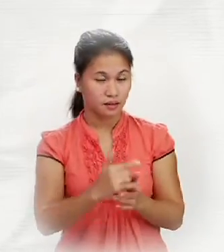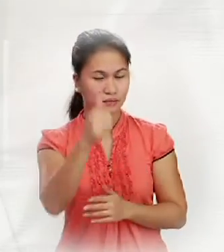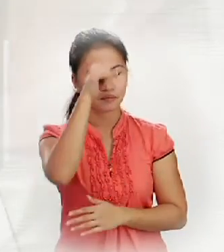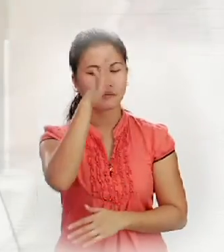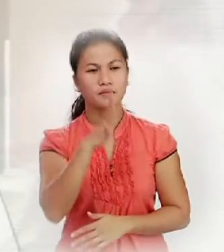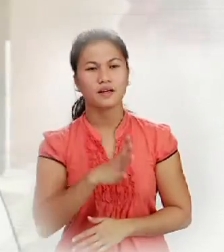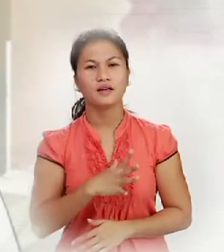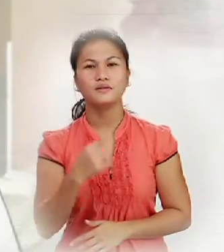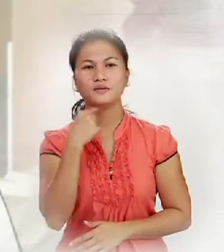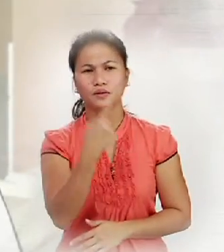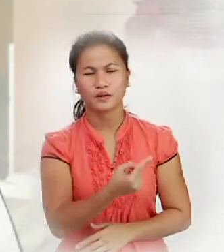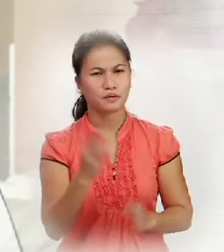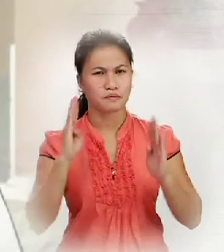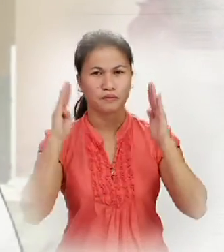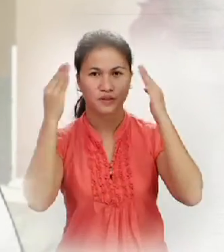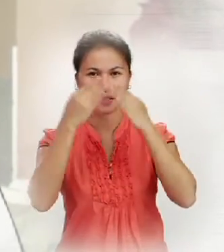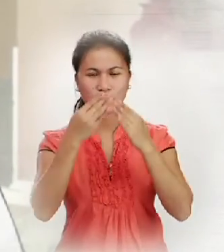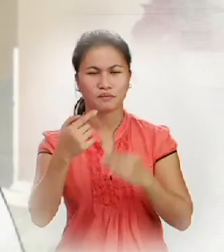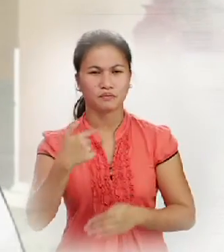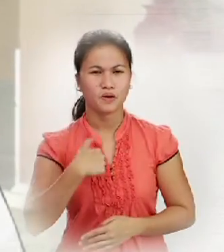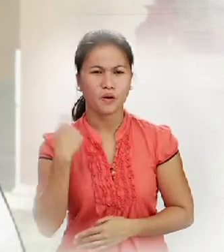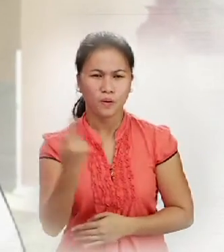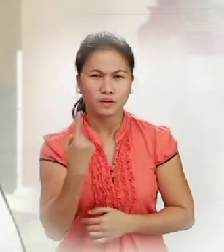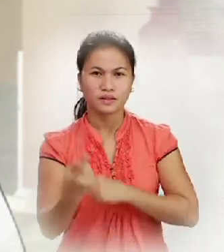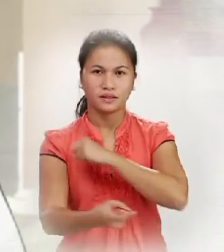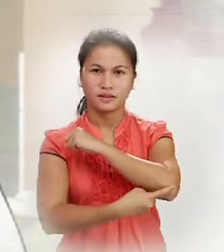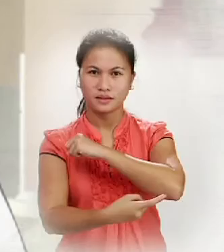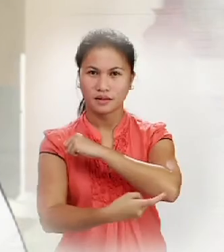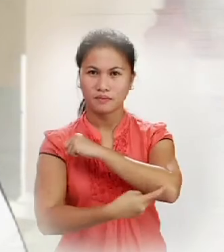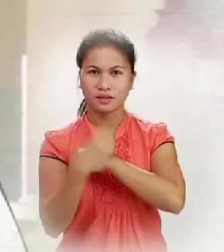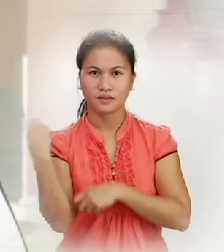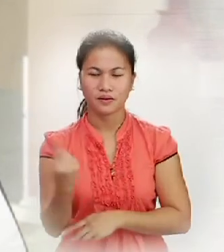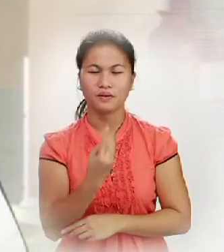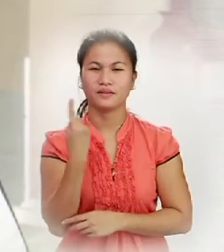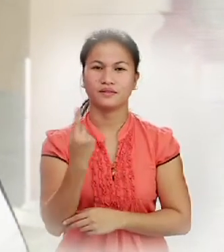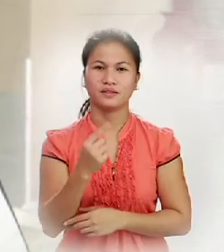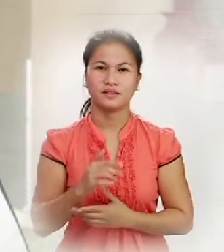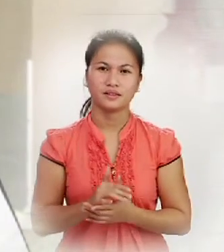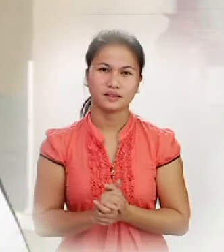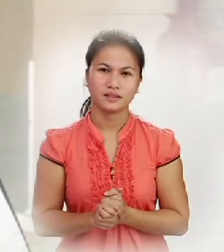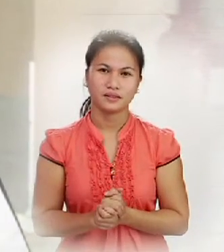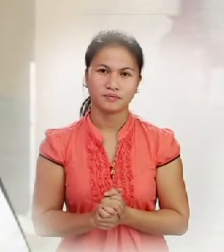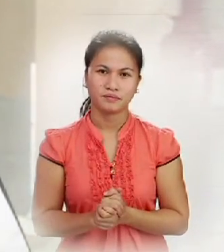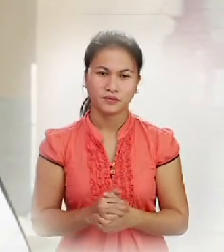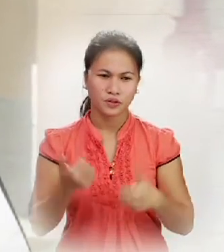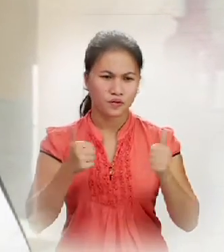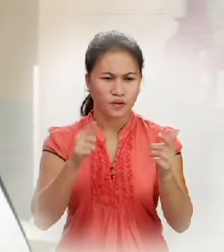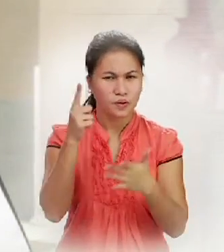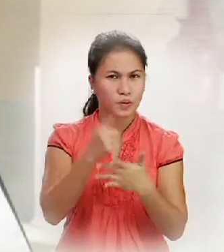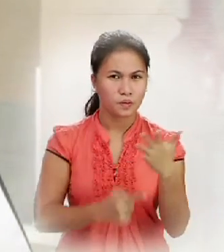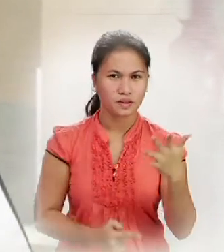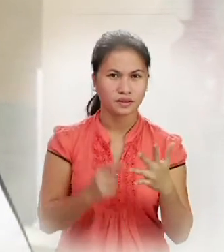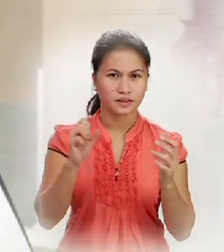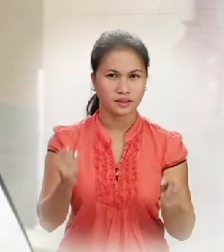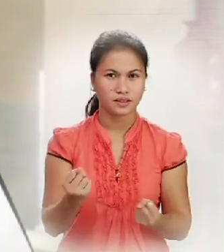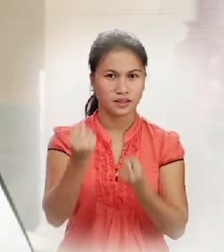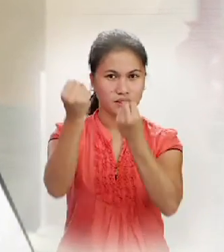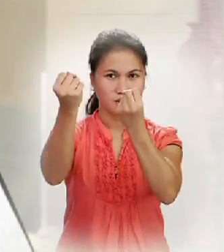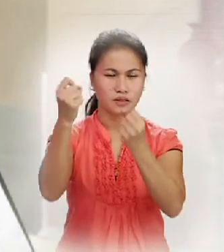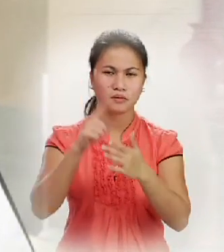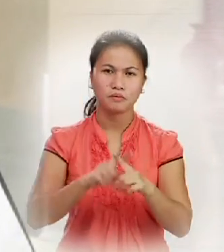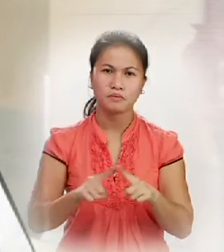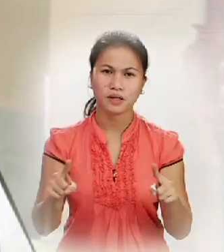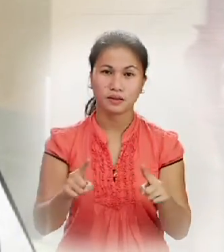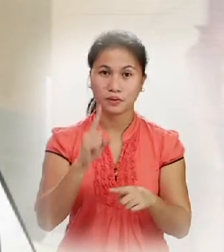me, Bishop, I'm tempted all the time to follow their suggestion. But one